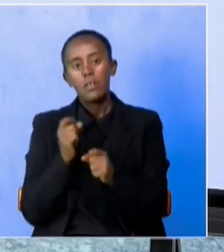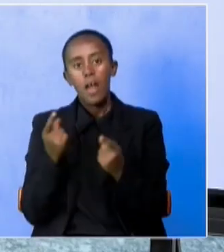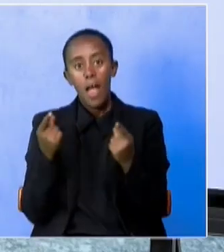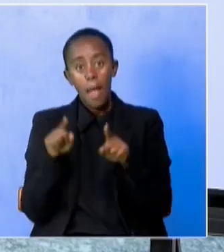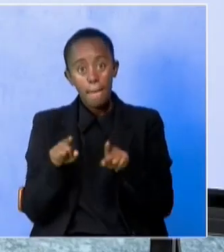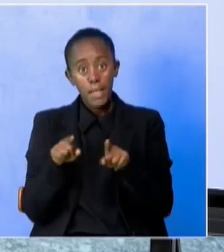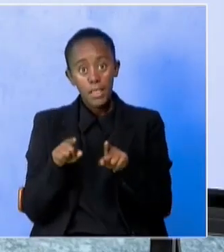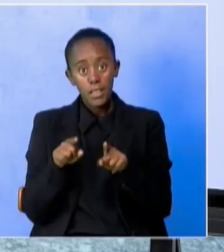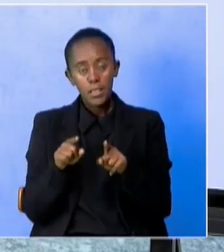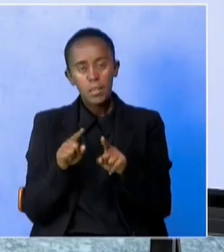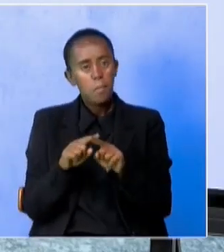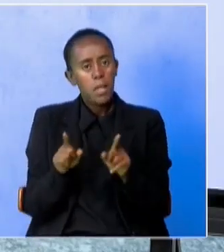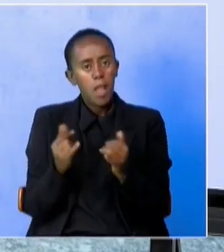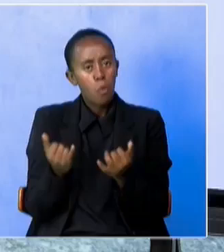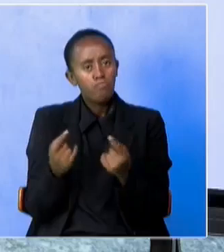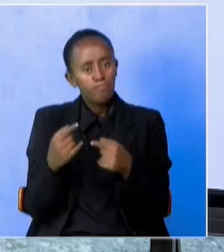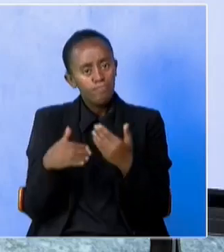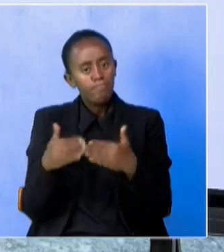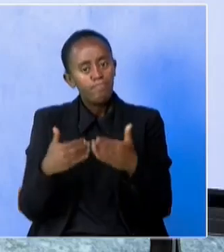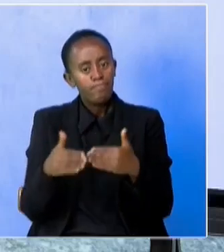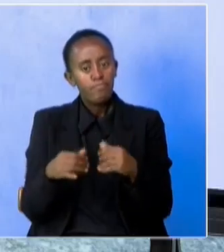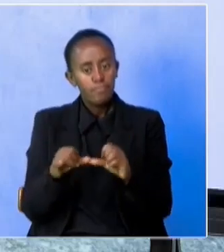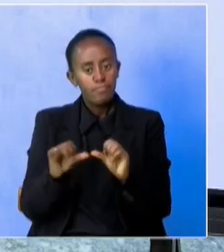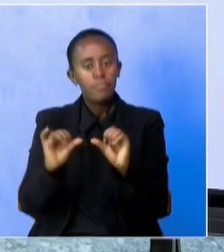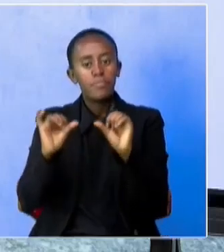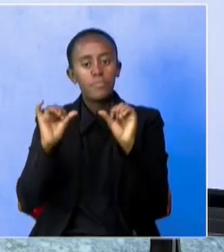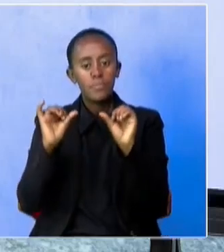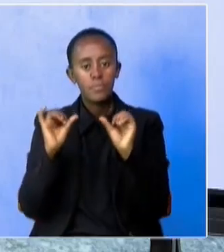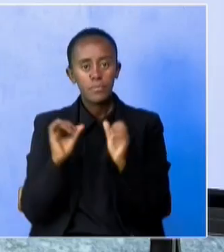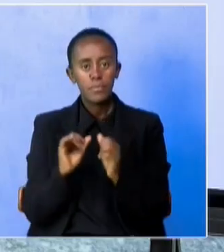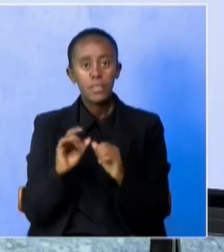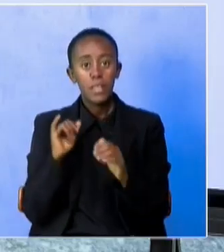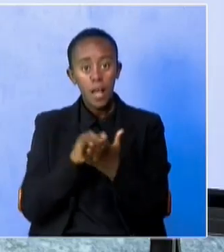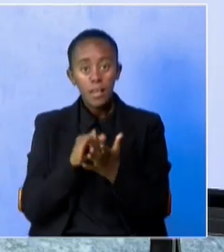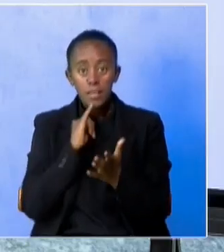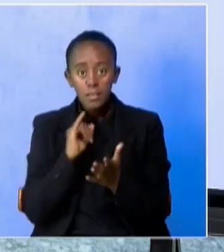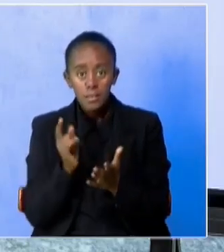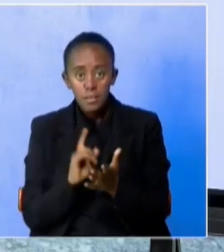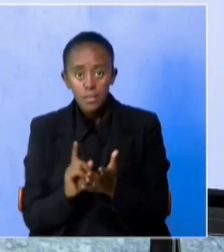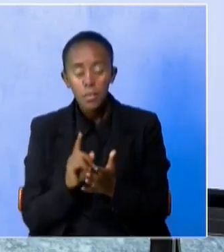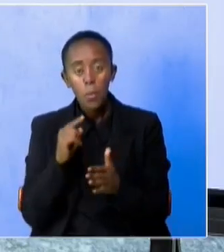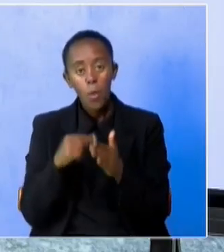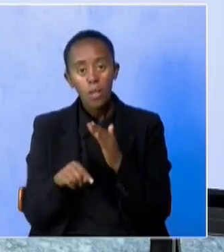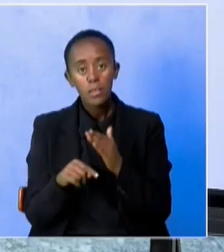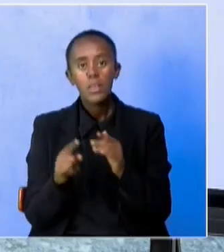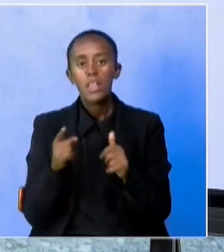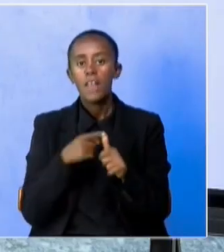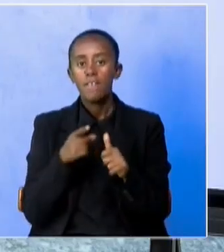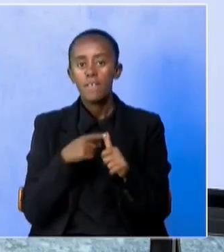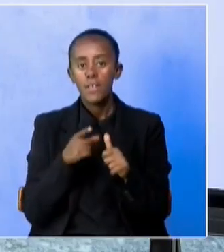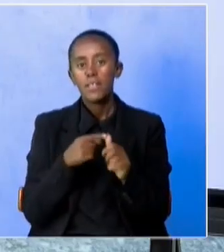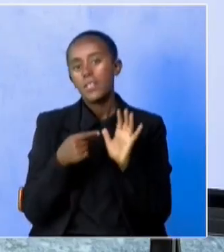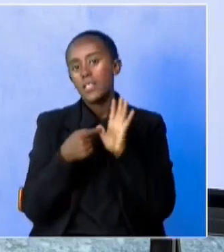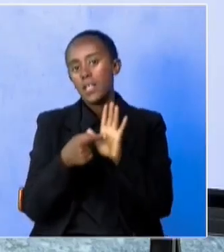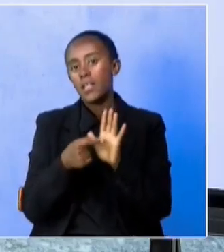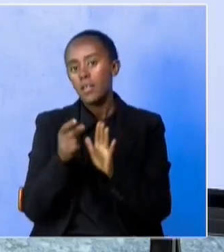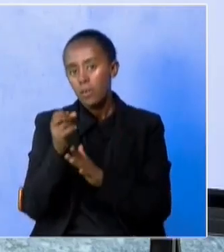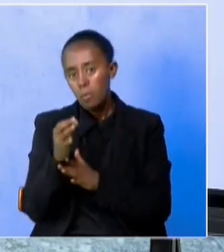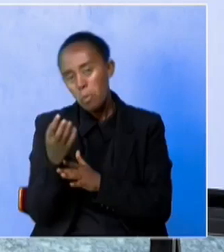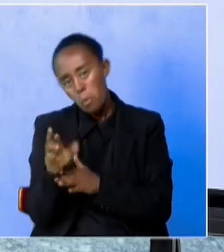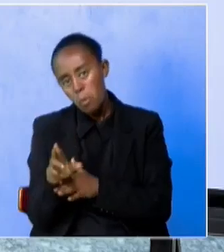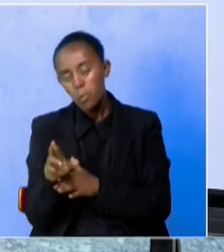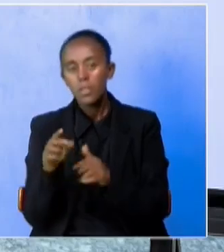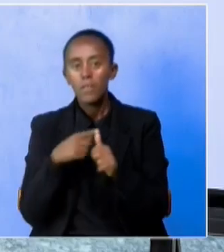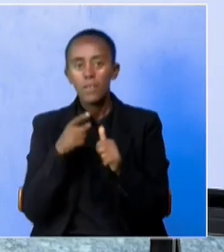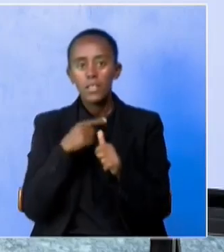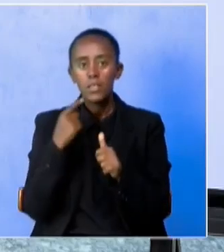still ongoing. So that is what the first indicator is, or the first way of using the present perfect